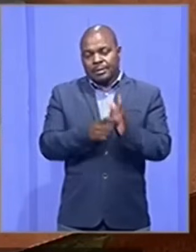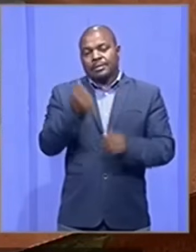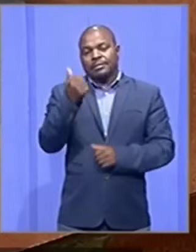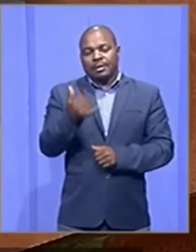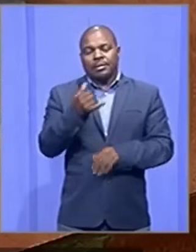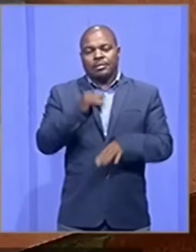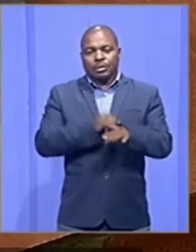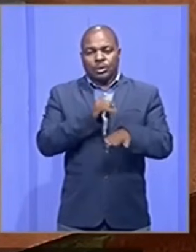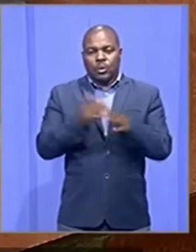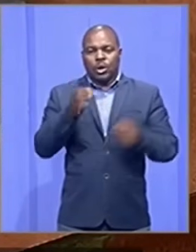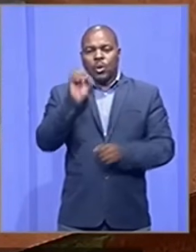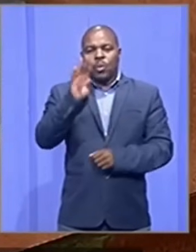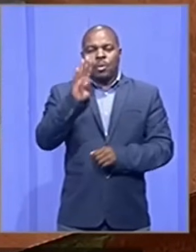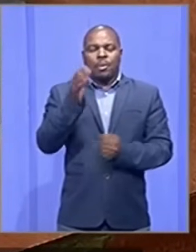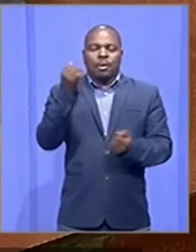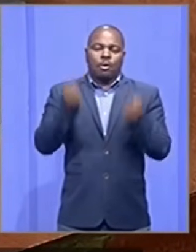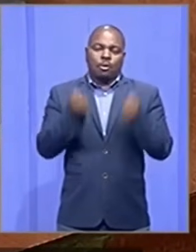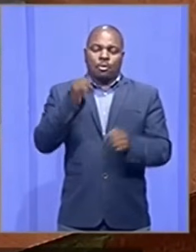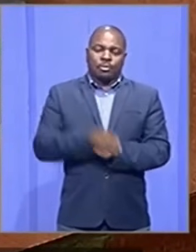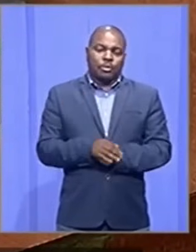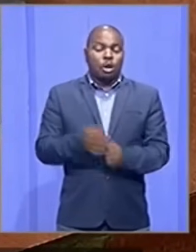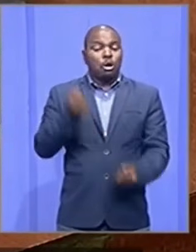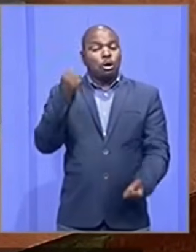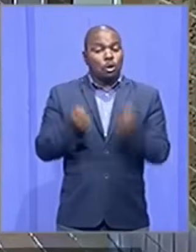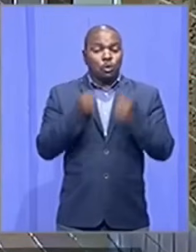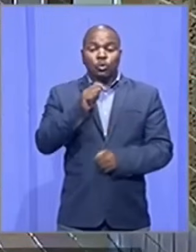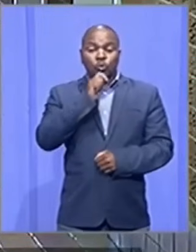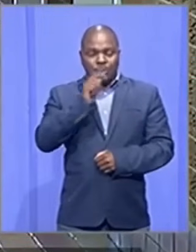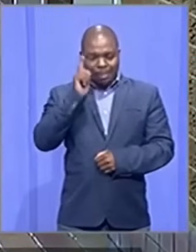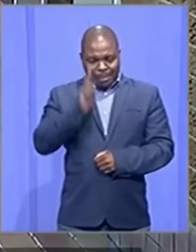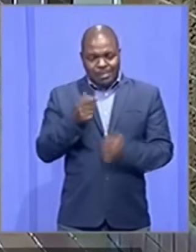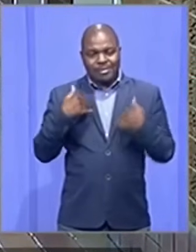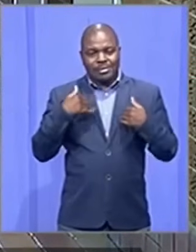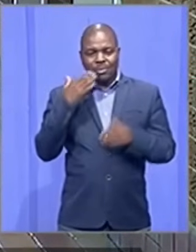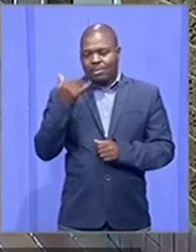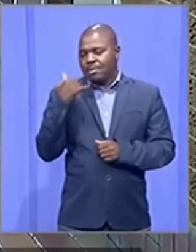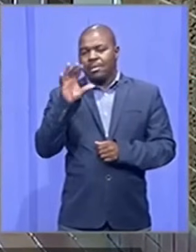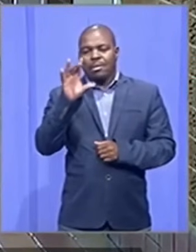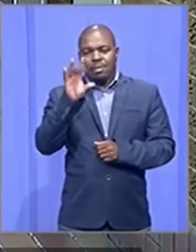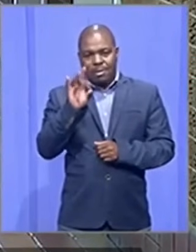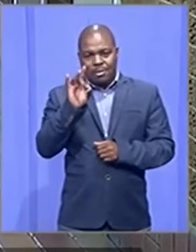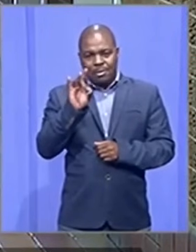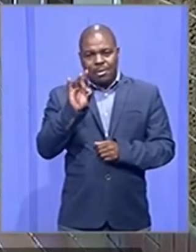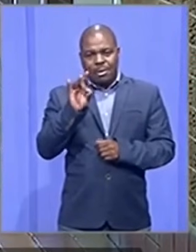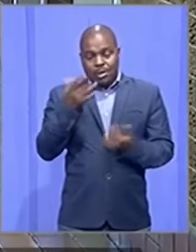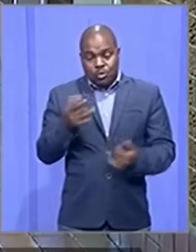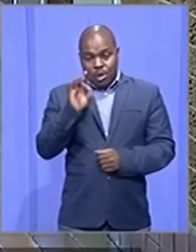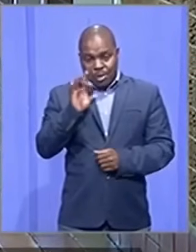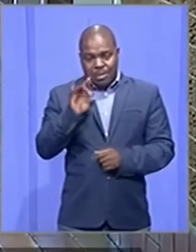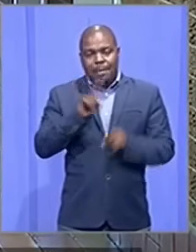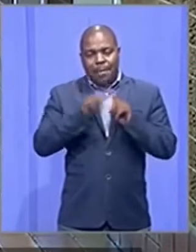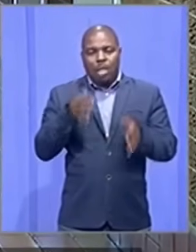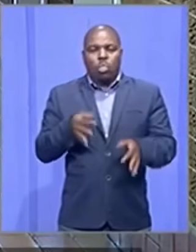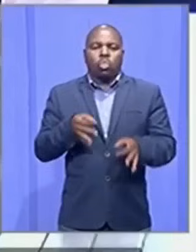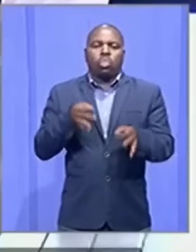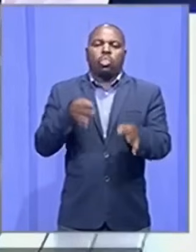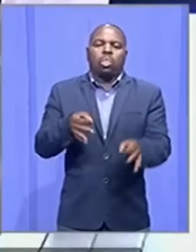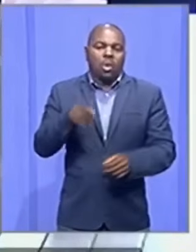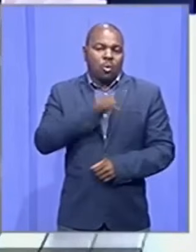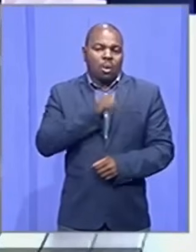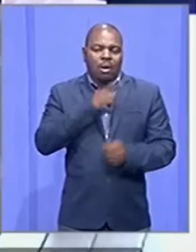ya magistrata ya Bloemfontein. Tsheko e ne e tshwanetse go simolola ka labobedi mme ne a busediwa morago ka ntlha ya matsogo a